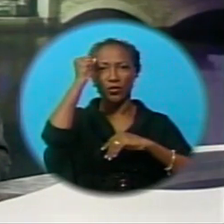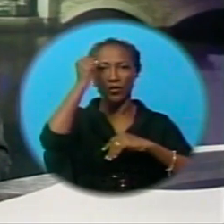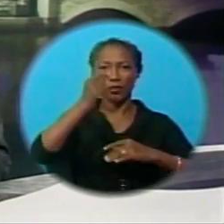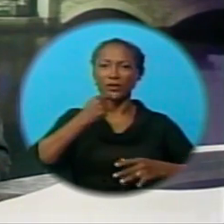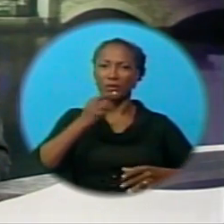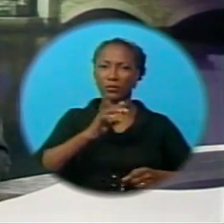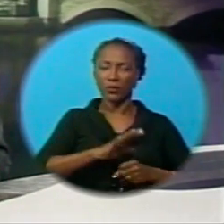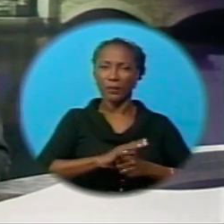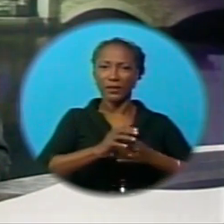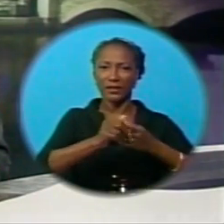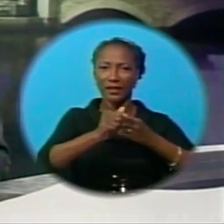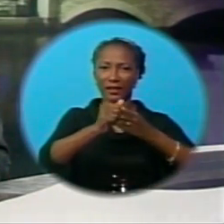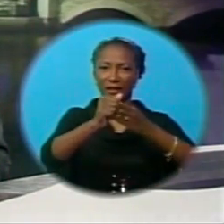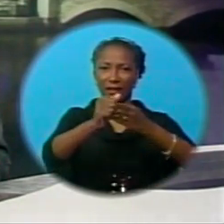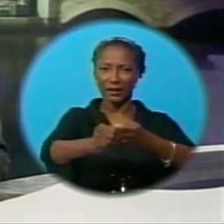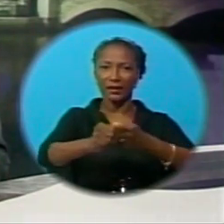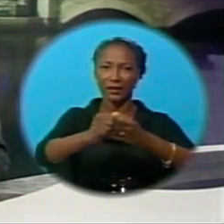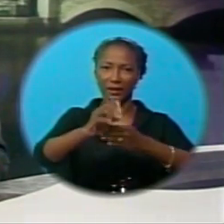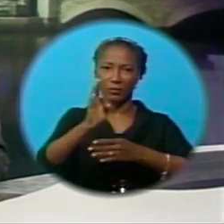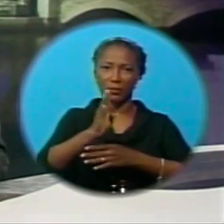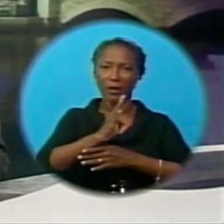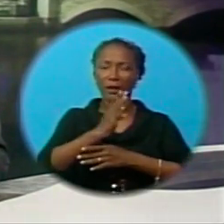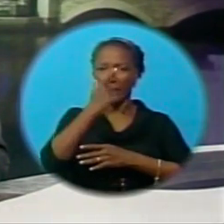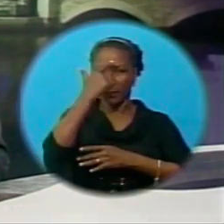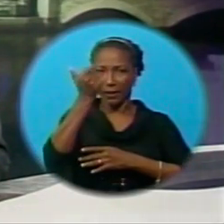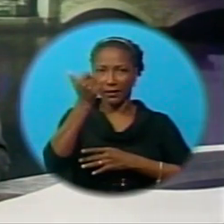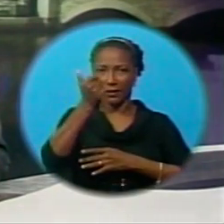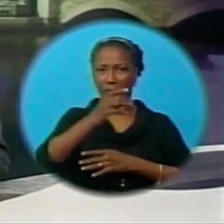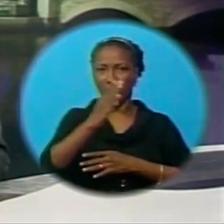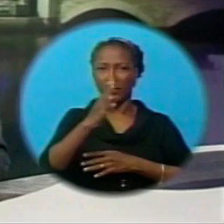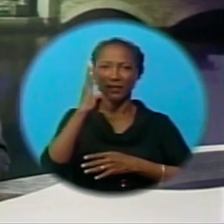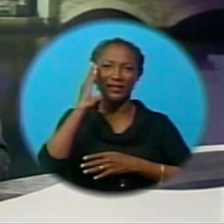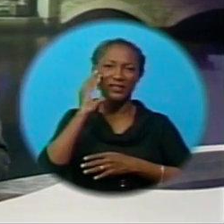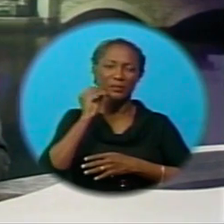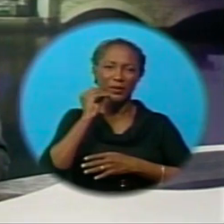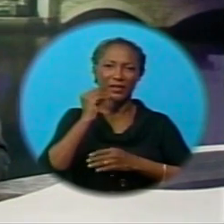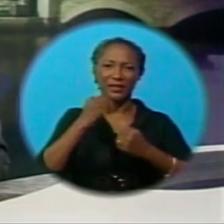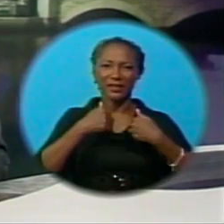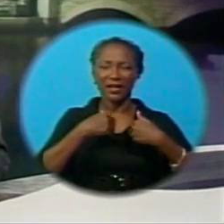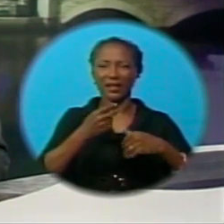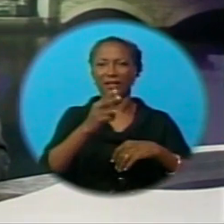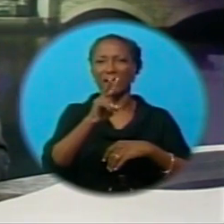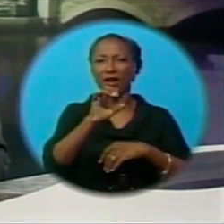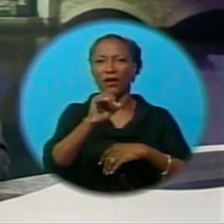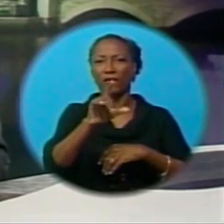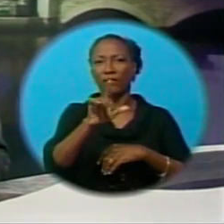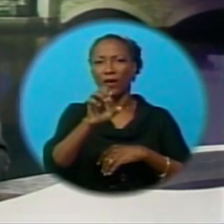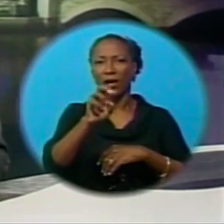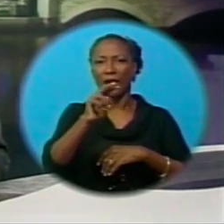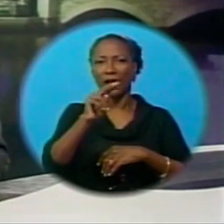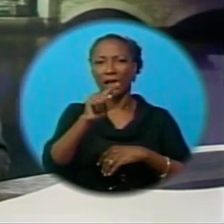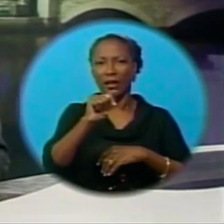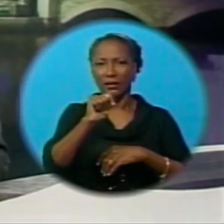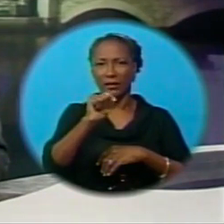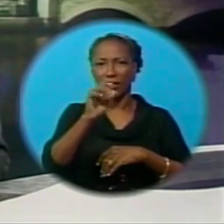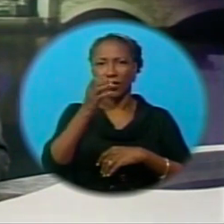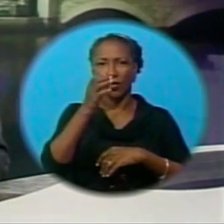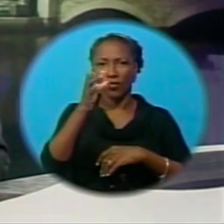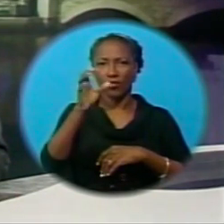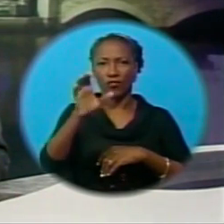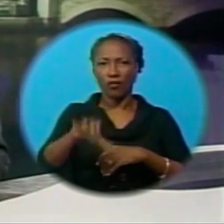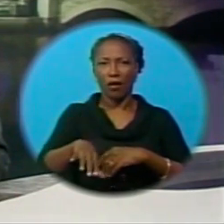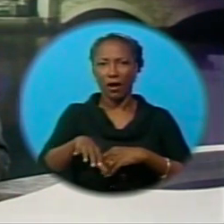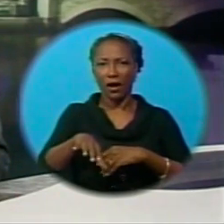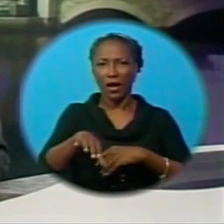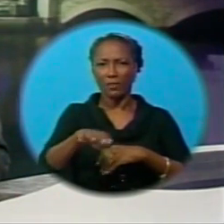has vowed to lead from the front as Barbados experiences the latest in a spate of violent crimes. In fact, he says he is very concerned about